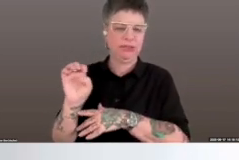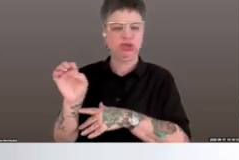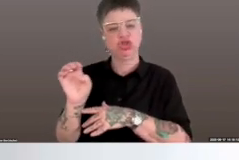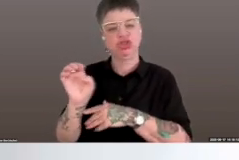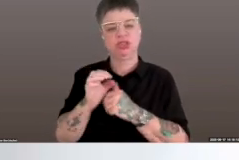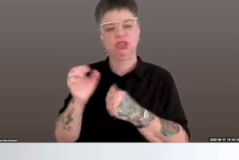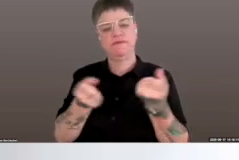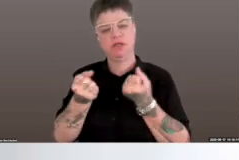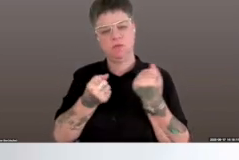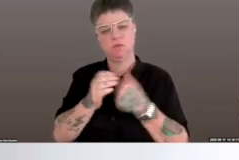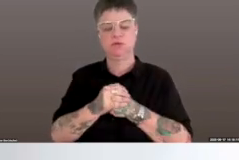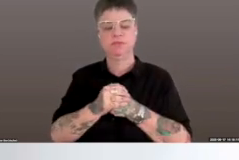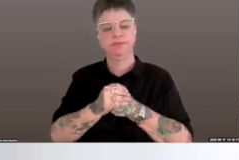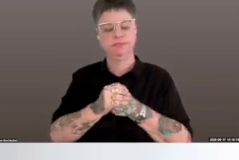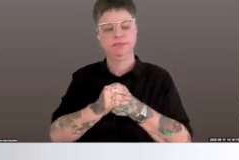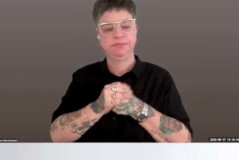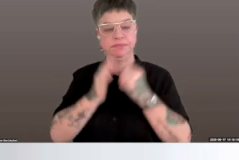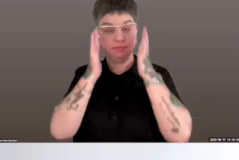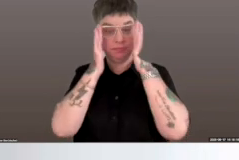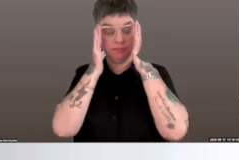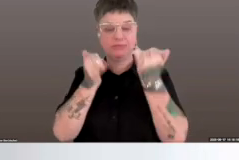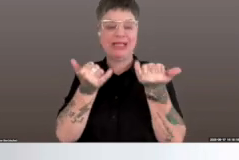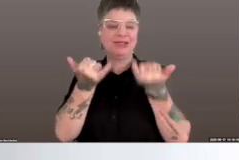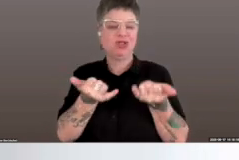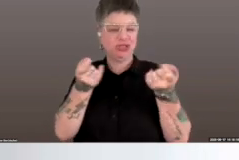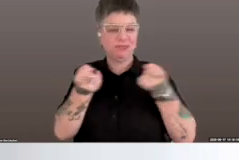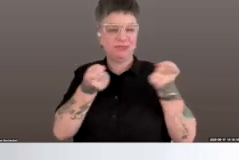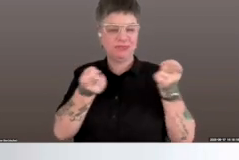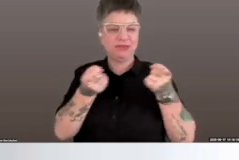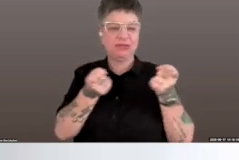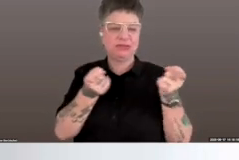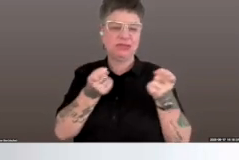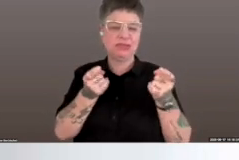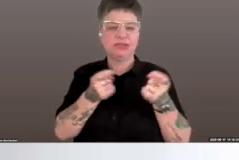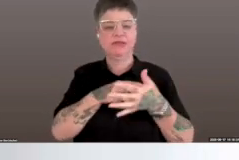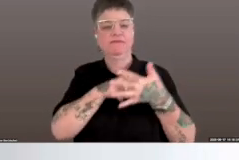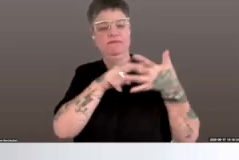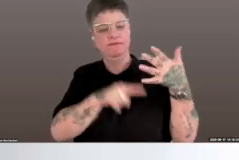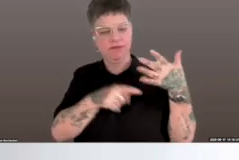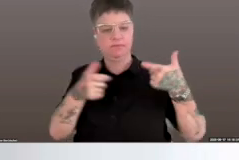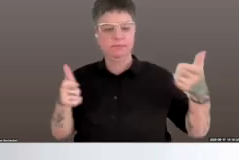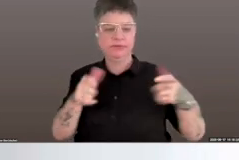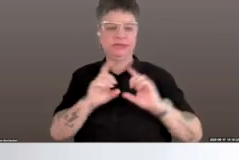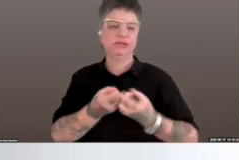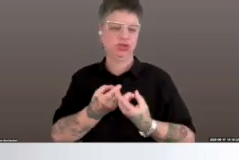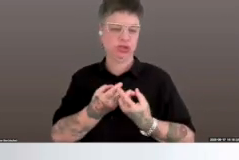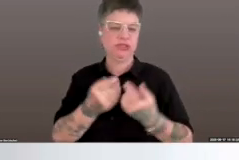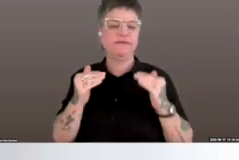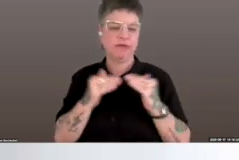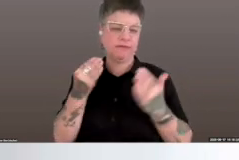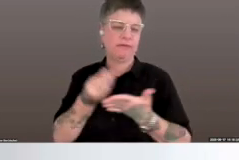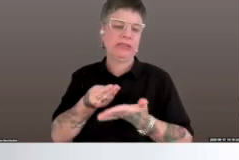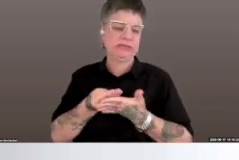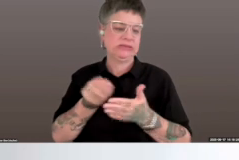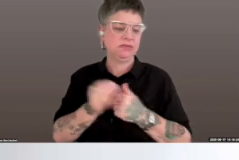outside of regional CC4A program. And that's currently administered by the 5 largest air districts, and it connects participants to fair financing. To